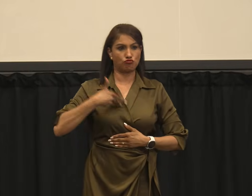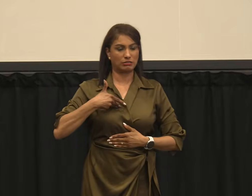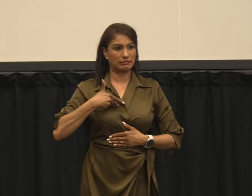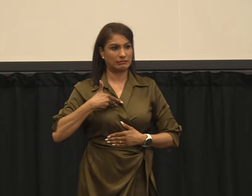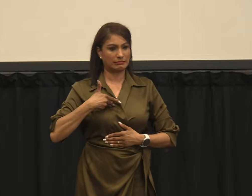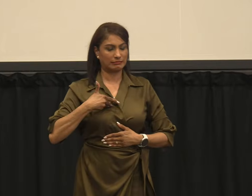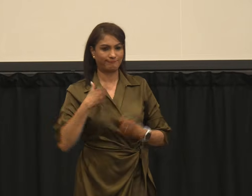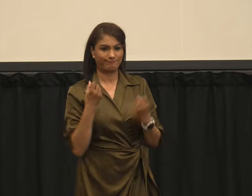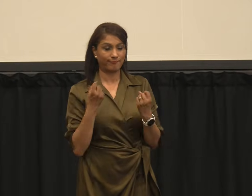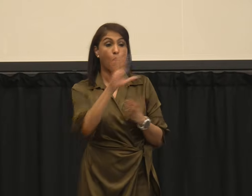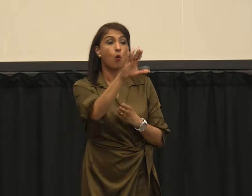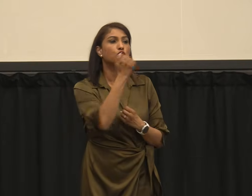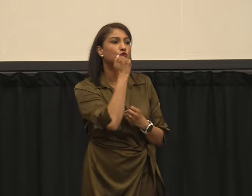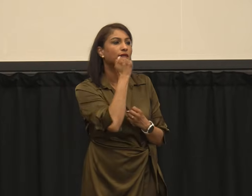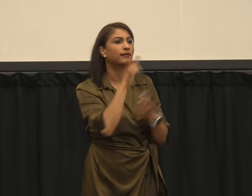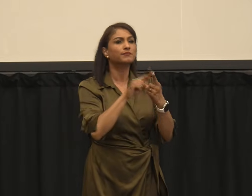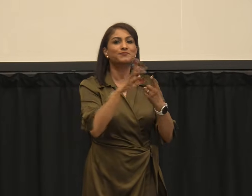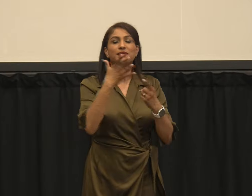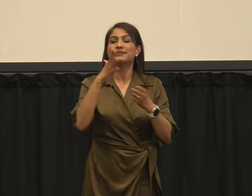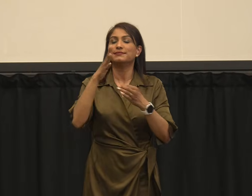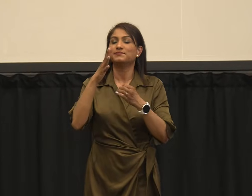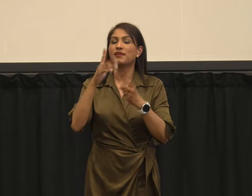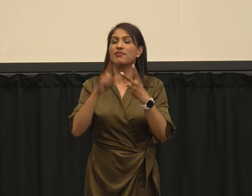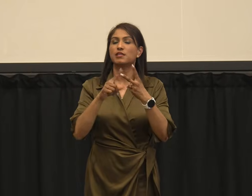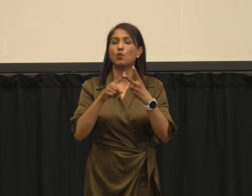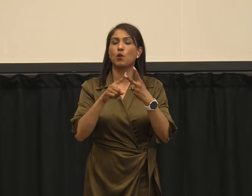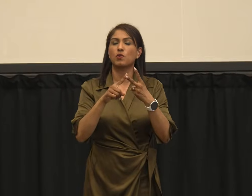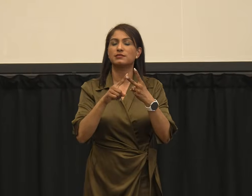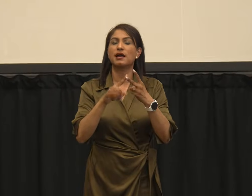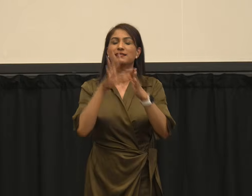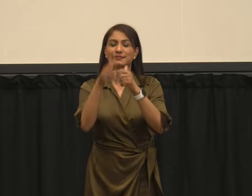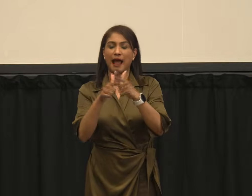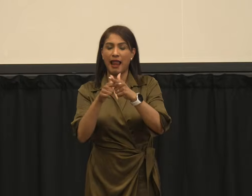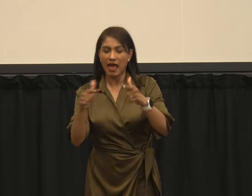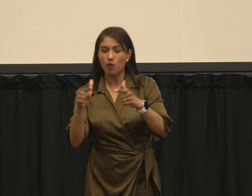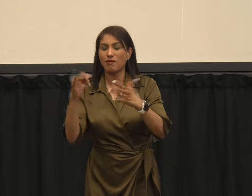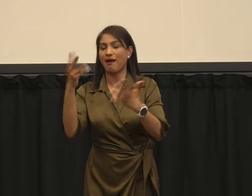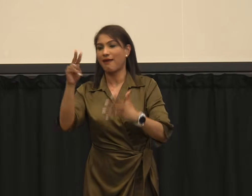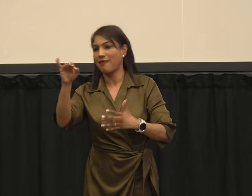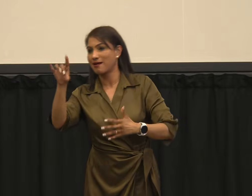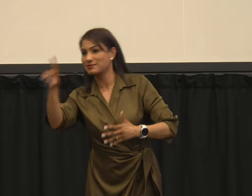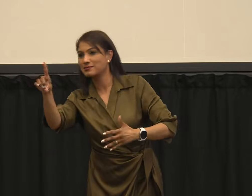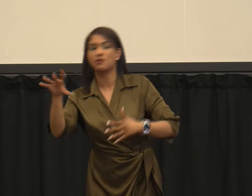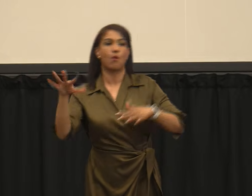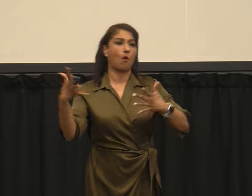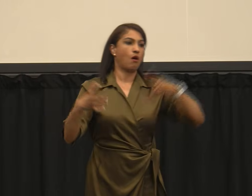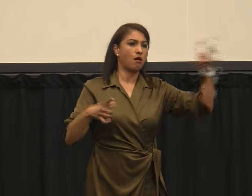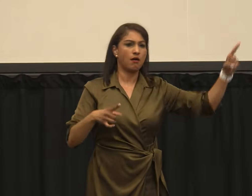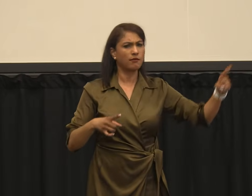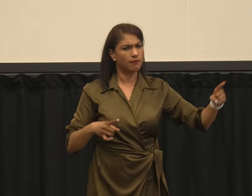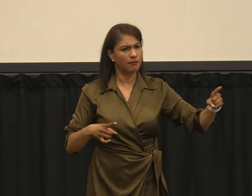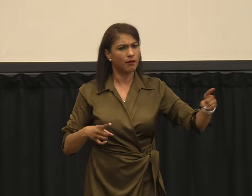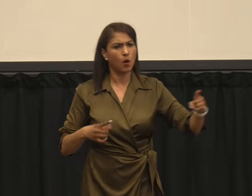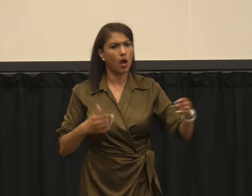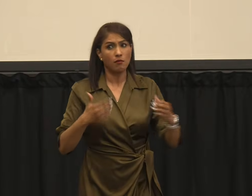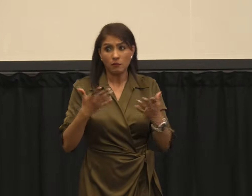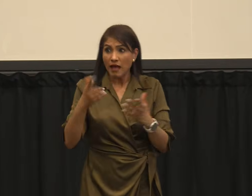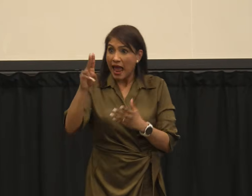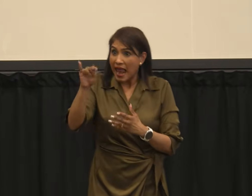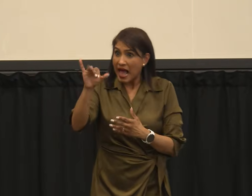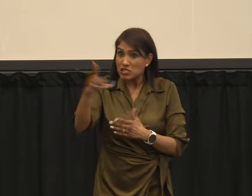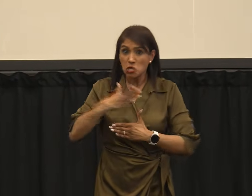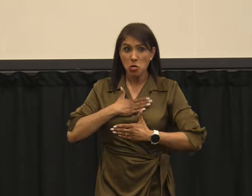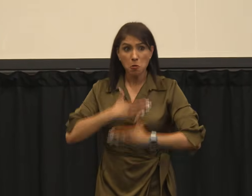bank. Then the question in terms of, I think the second one was linked to SASL with NID's project,